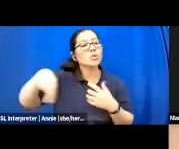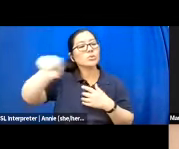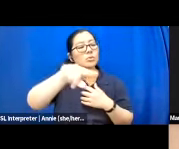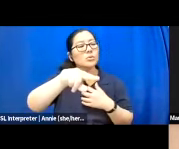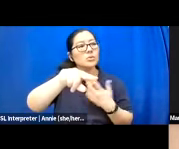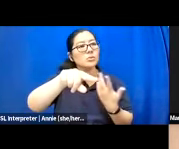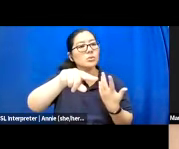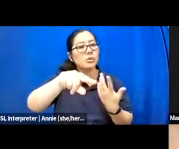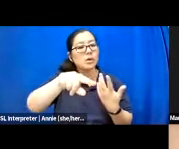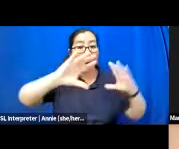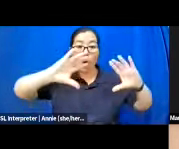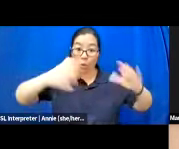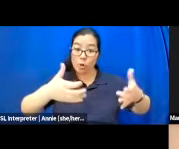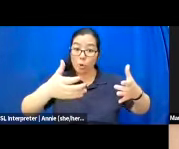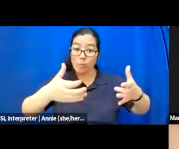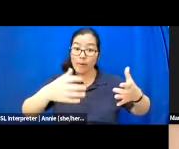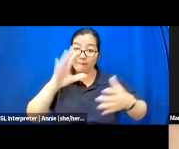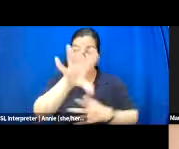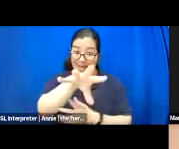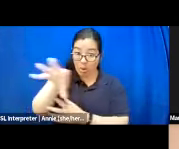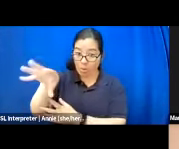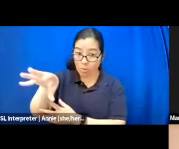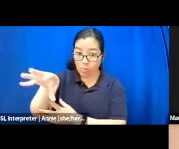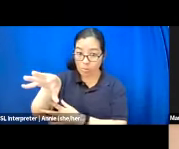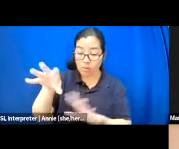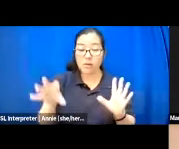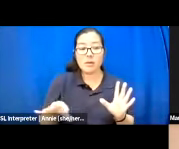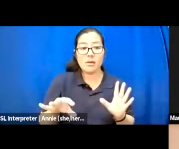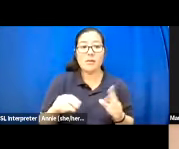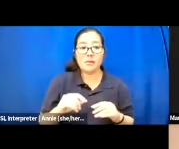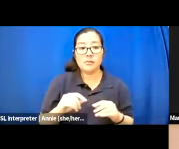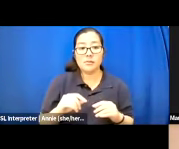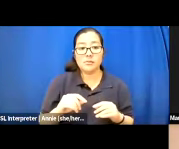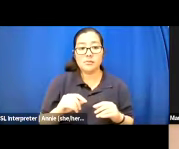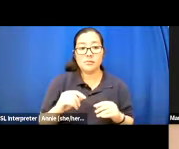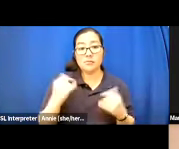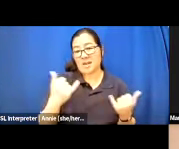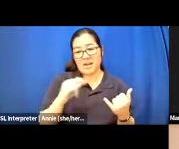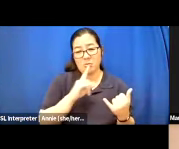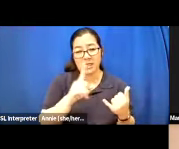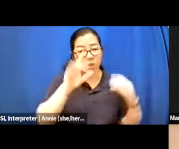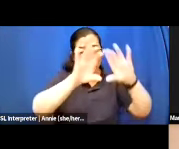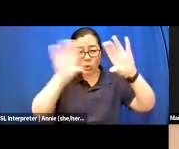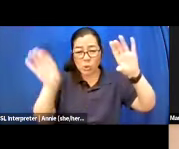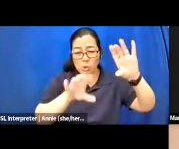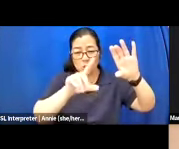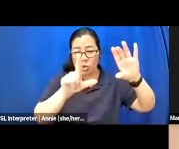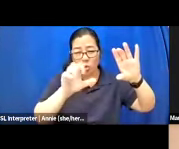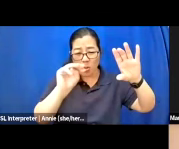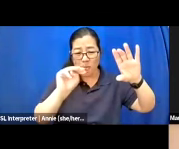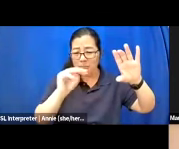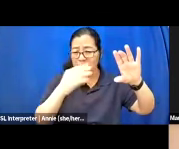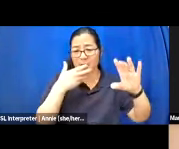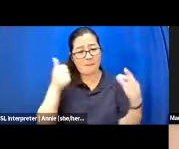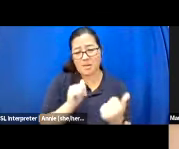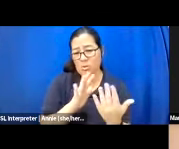a group video. And at this point, it's developed really that Zoom is kind of a really good way to do that, because I